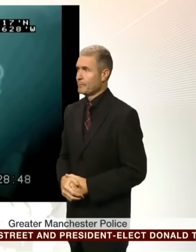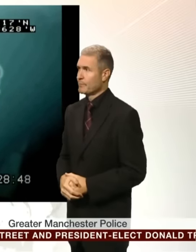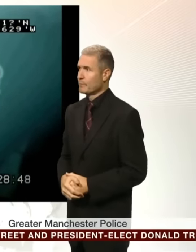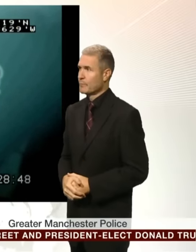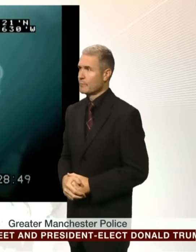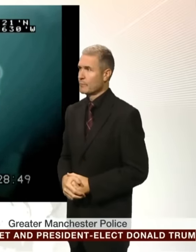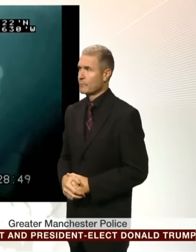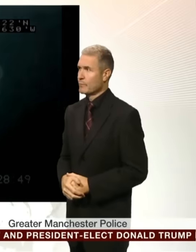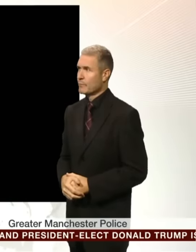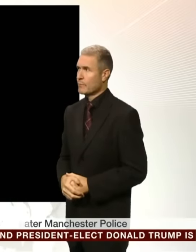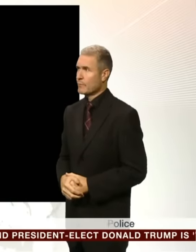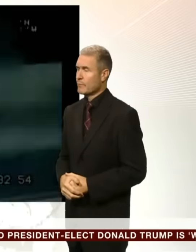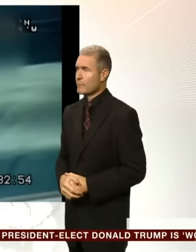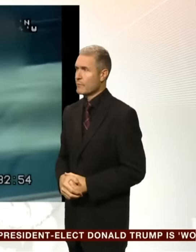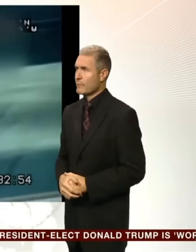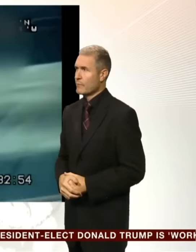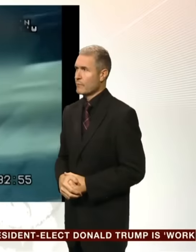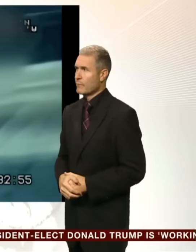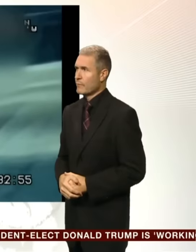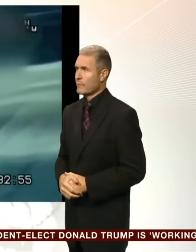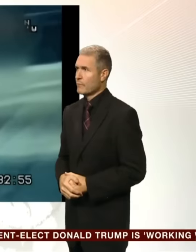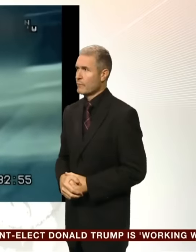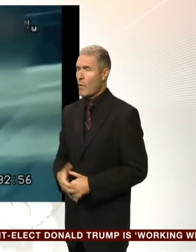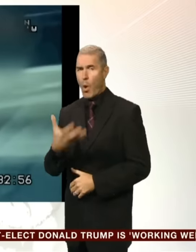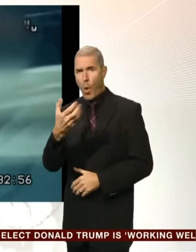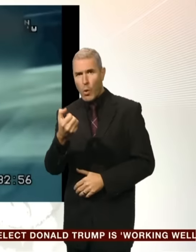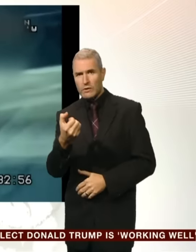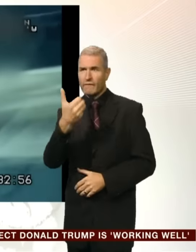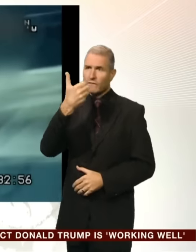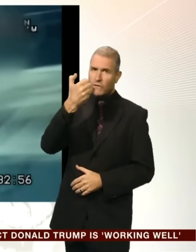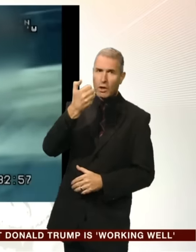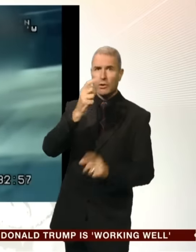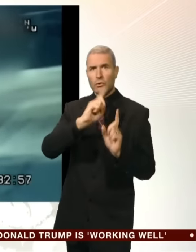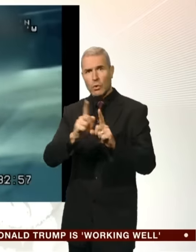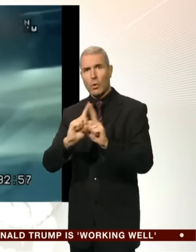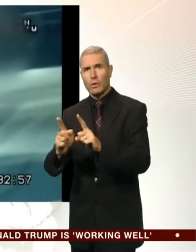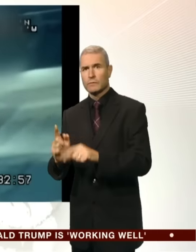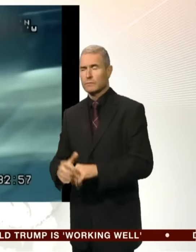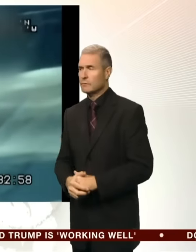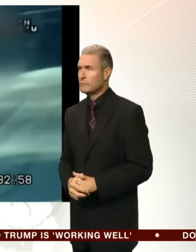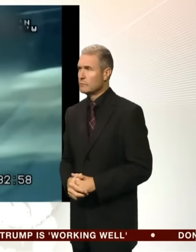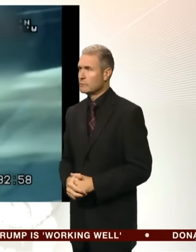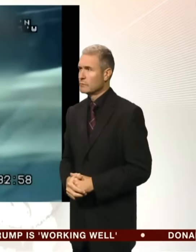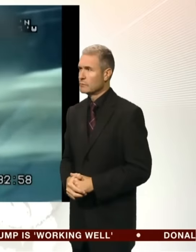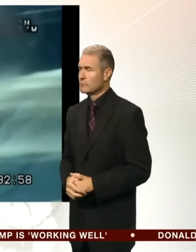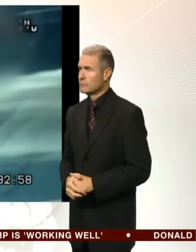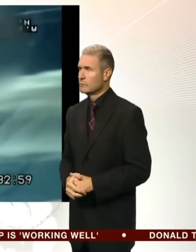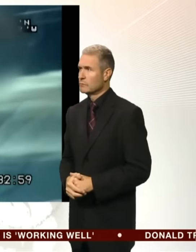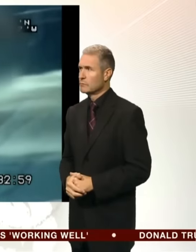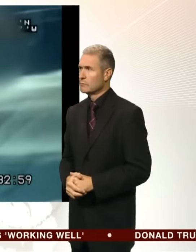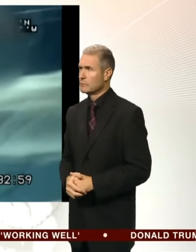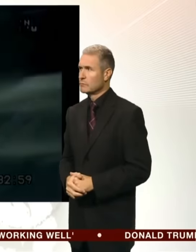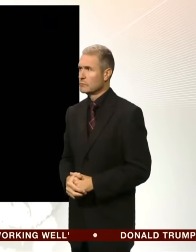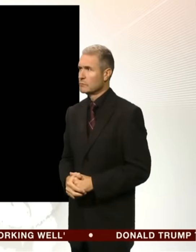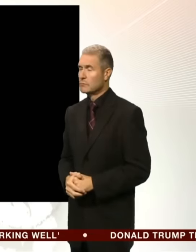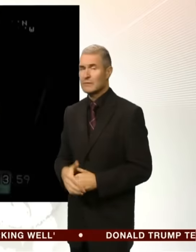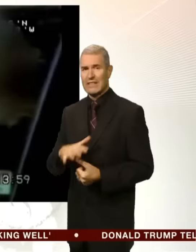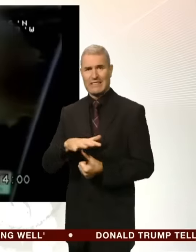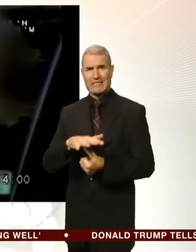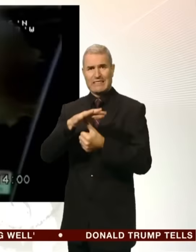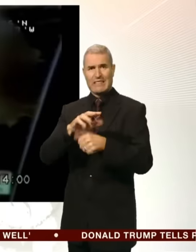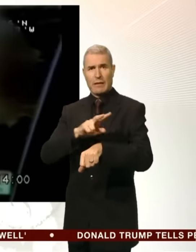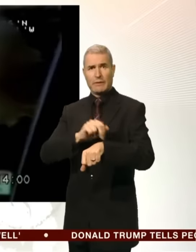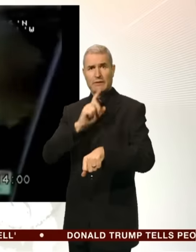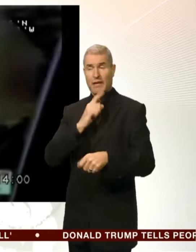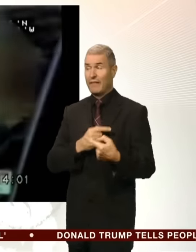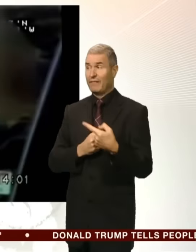taking selfies, handling their phones, and every other kind of distraction. Senior officers say it's